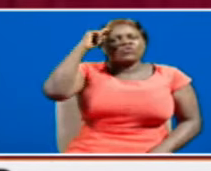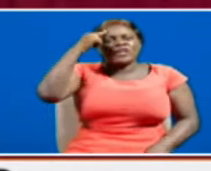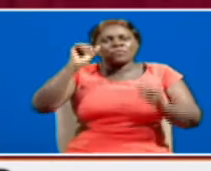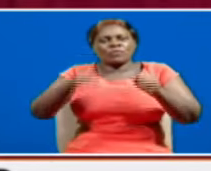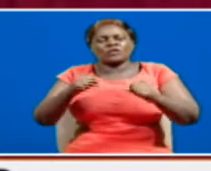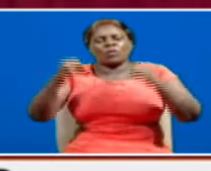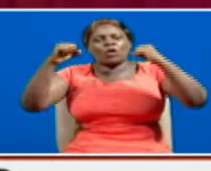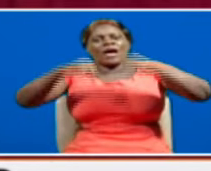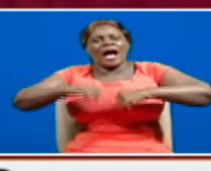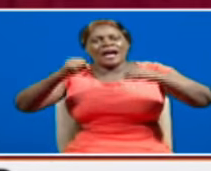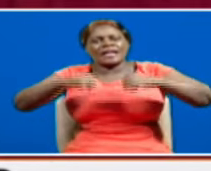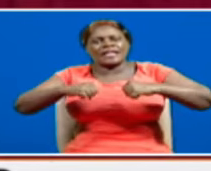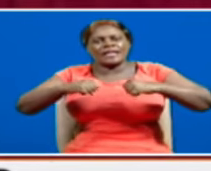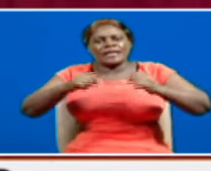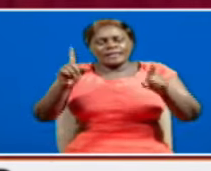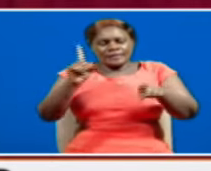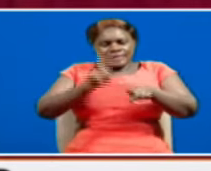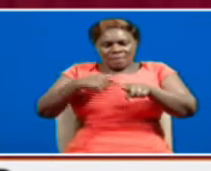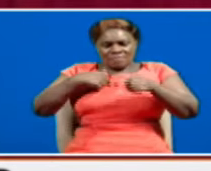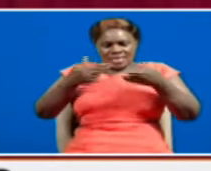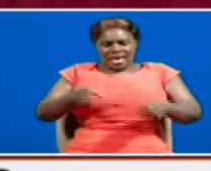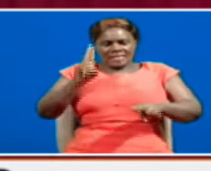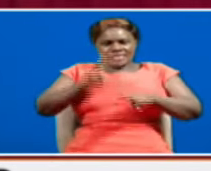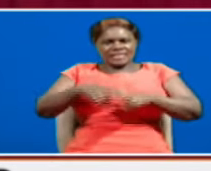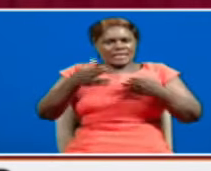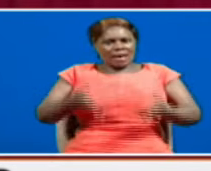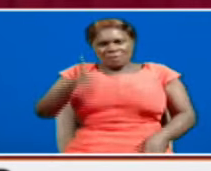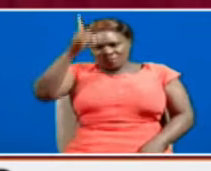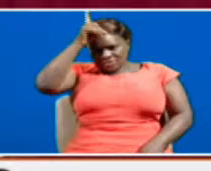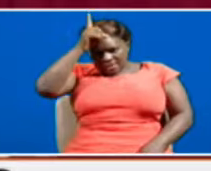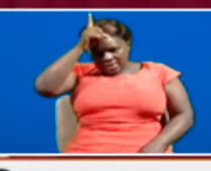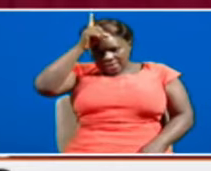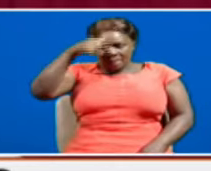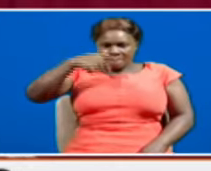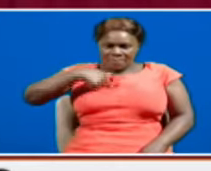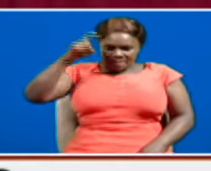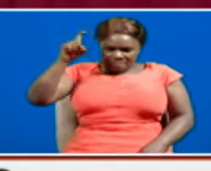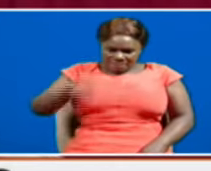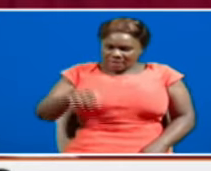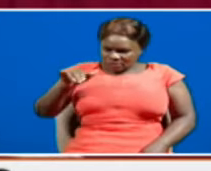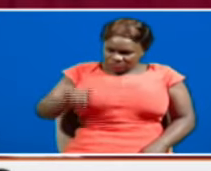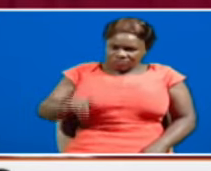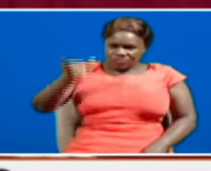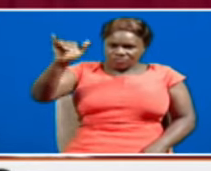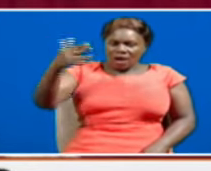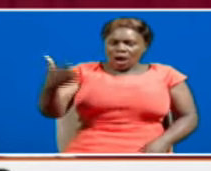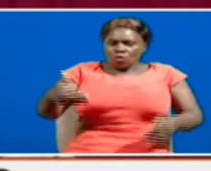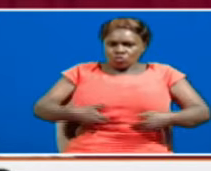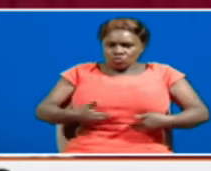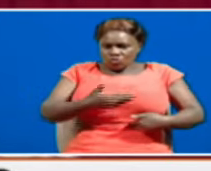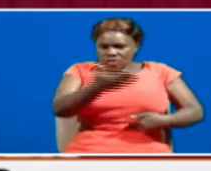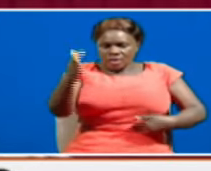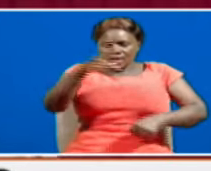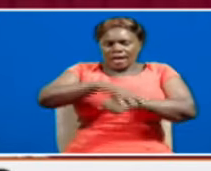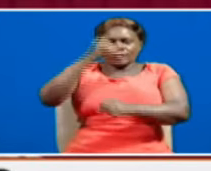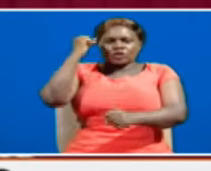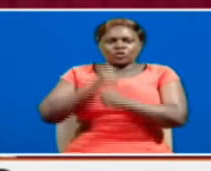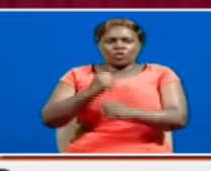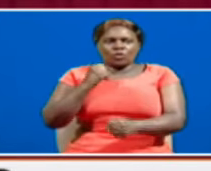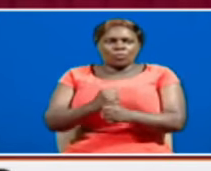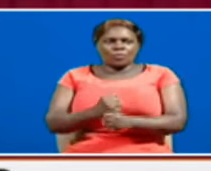tunaweza kunegotiate na watu tukiwa mimi nikikaa hapa kwa kijiji. Si lazima niende nipange vile vijana hawa watapata ajira.